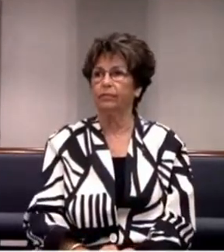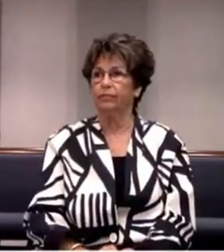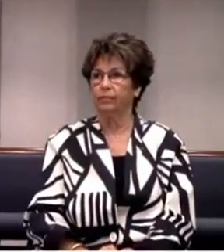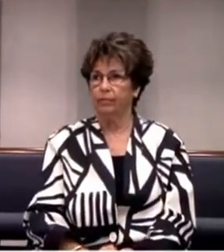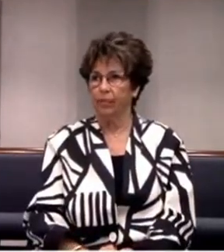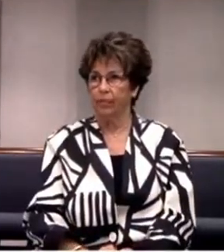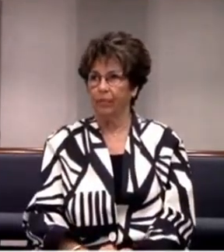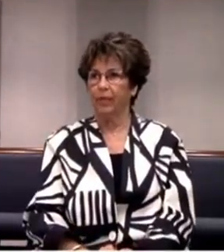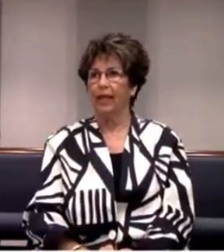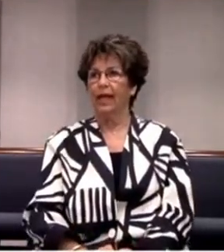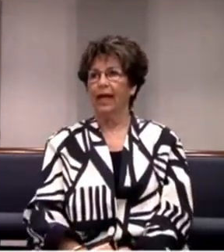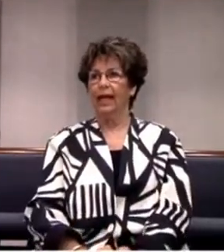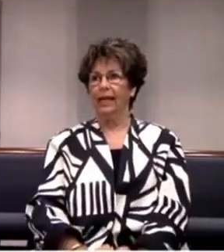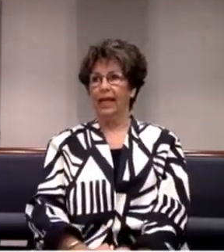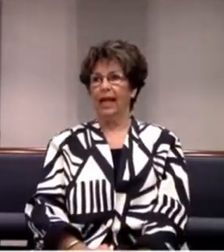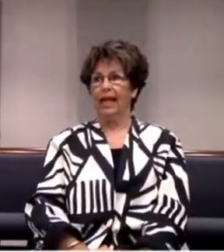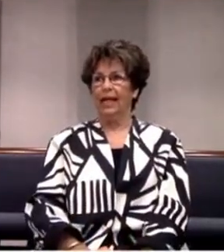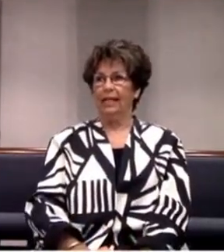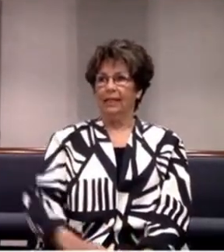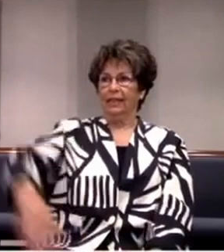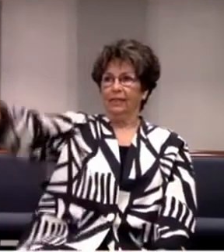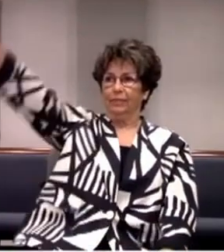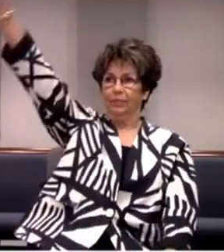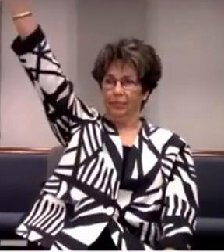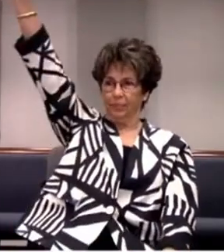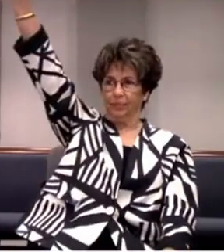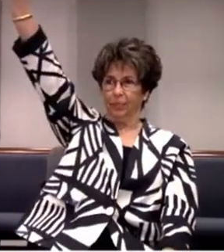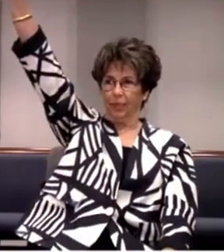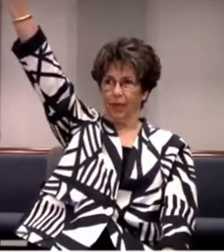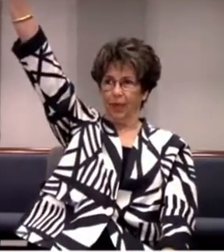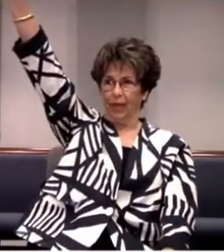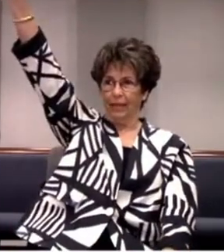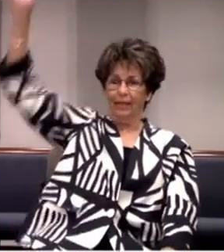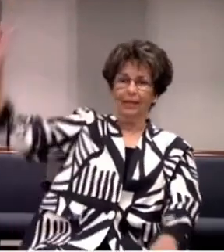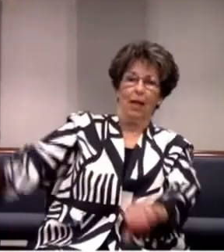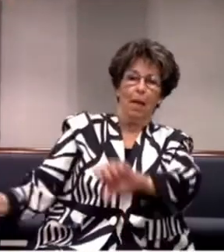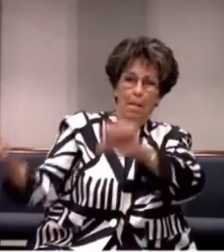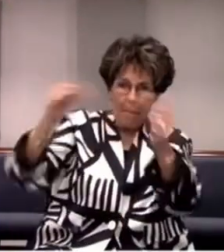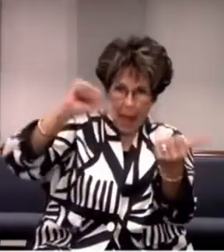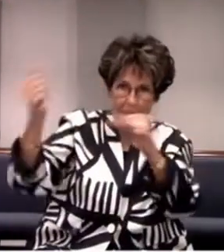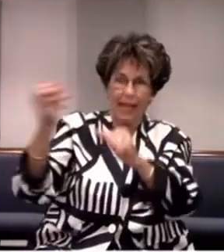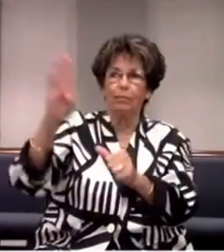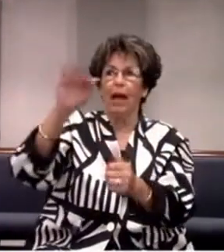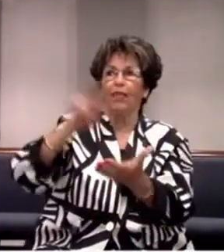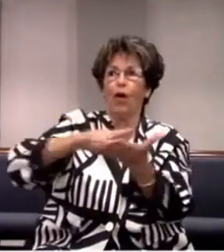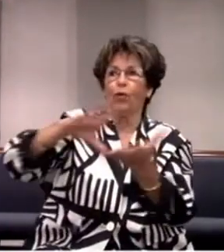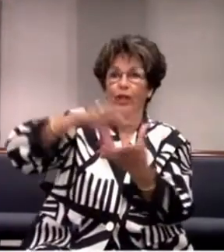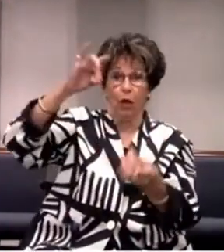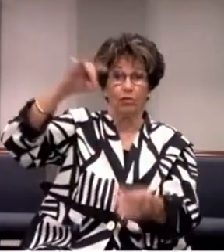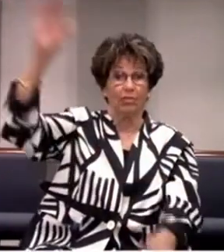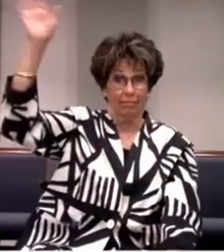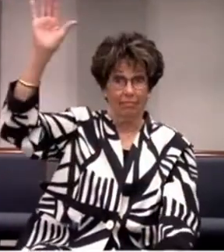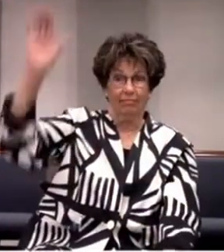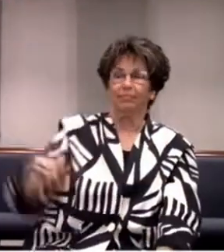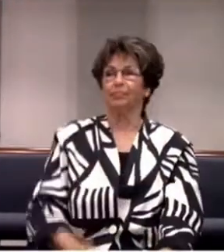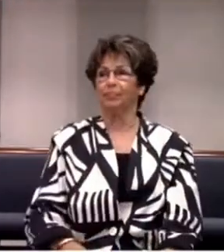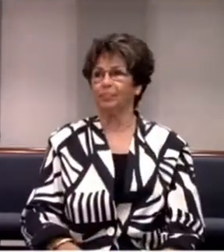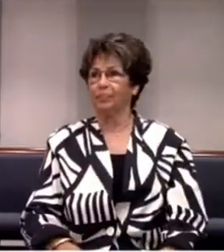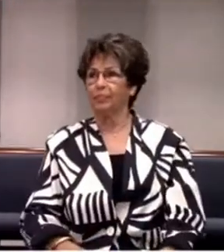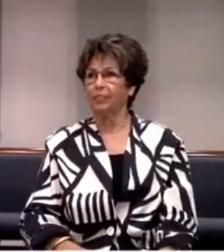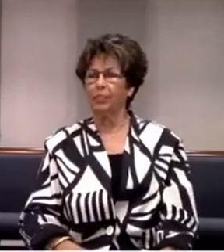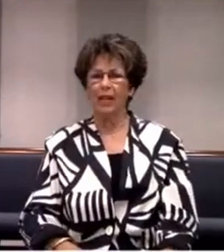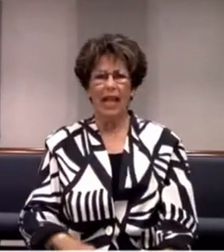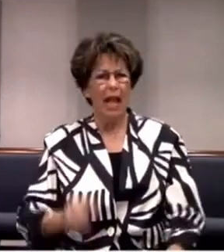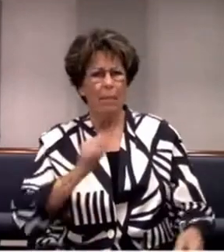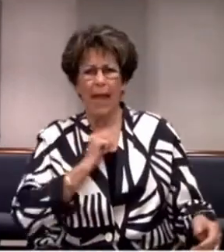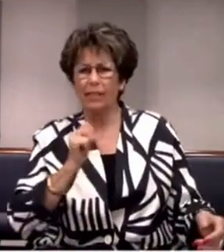So let's try that again. How many of us have been baptized by the Holy Ghost? Okay. But Pastor,